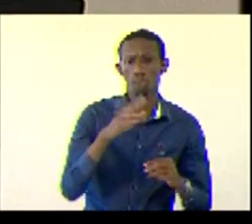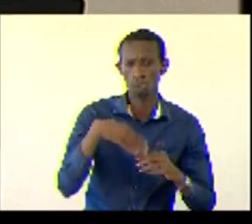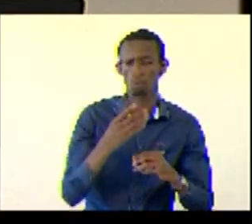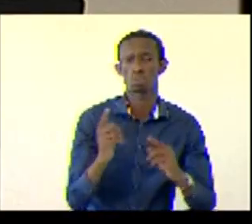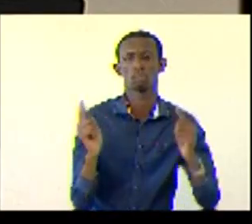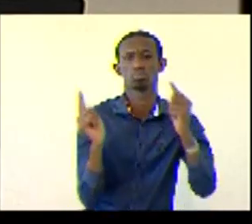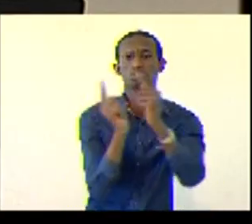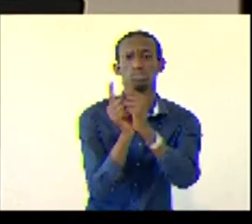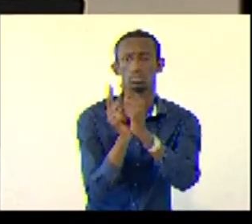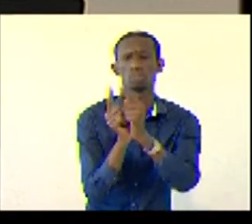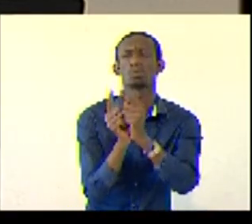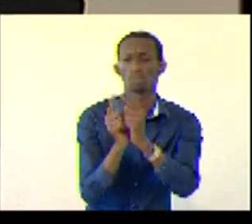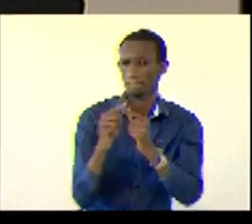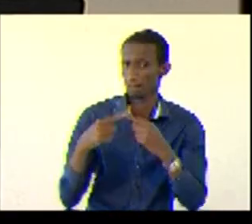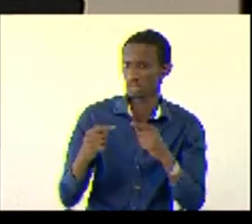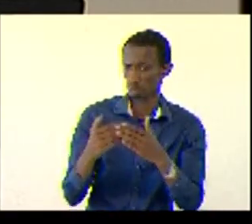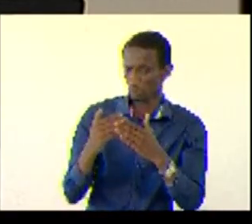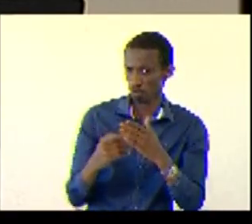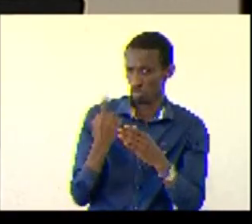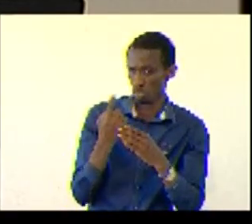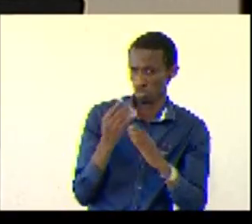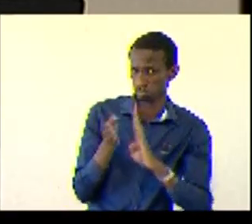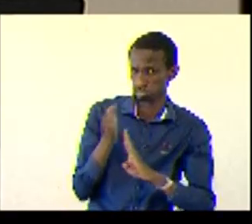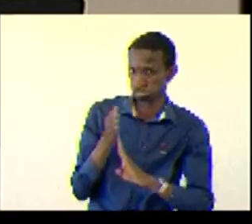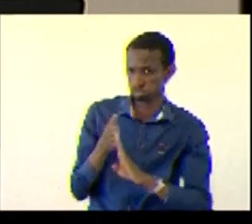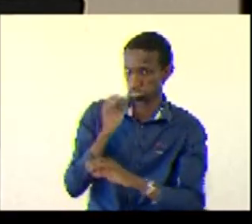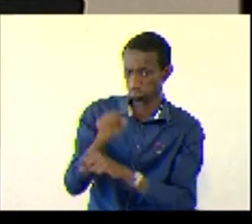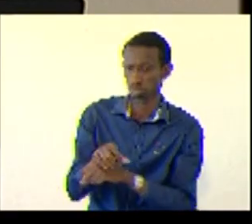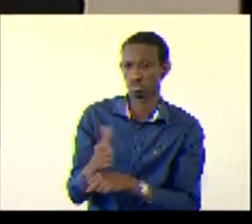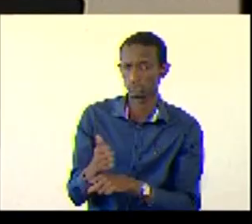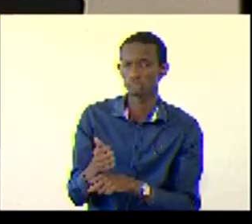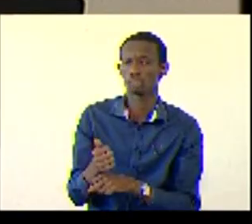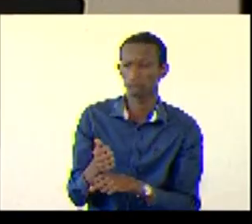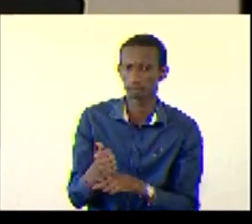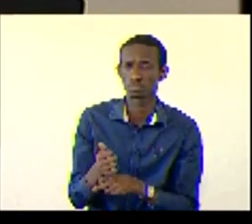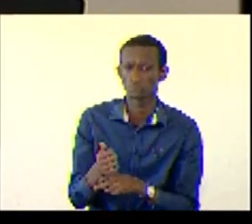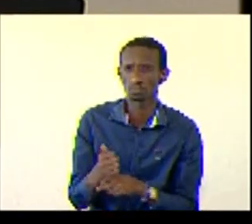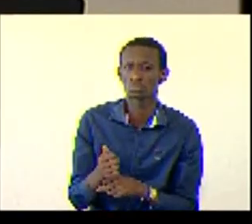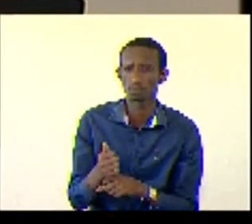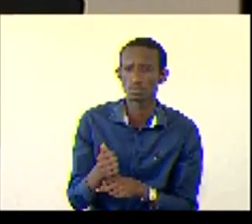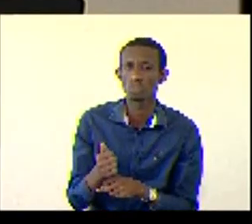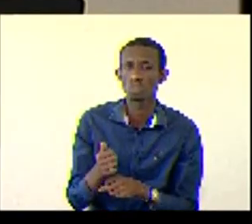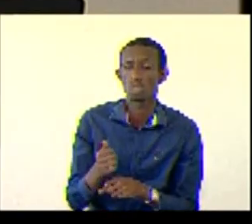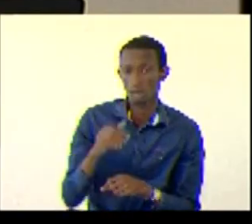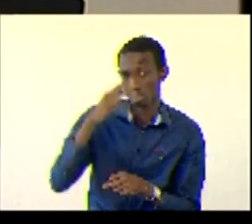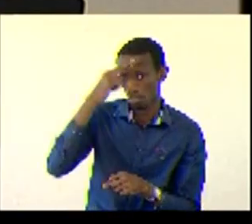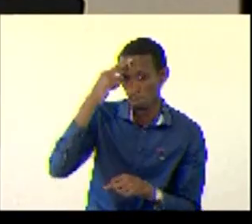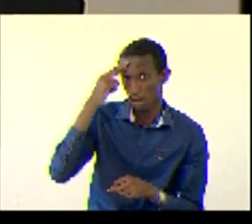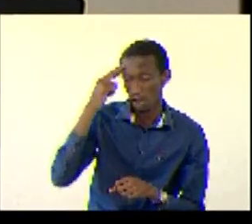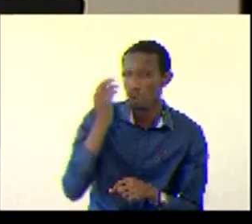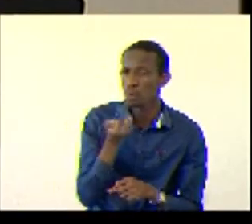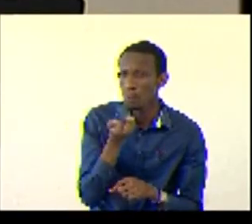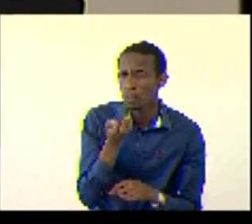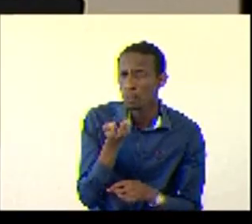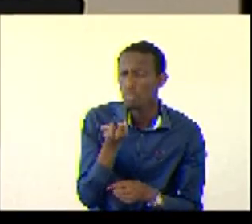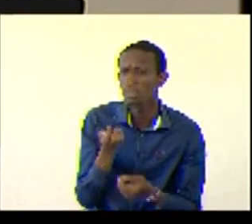one is labeled B. So it should be slightly above this A because of the high temperature